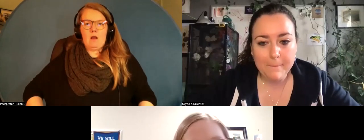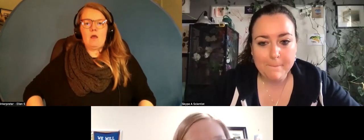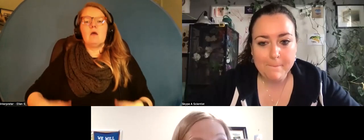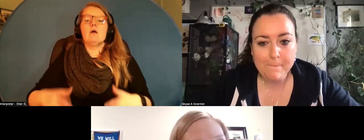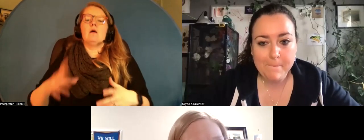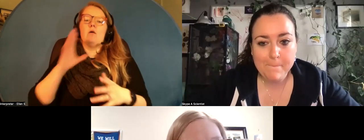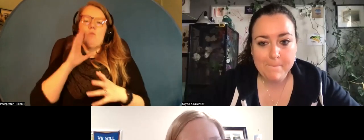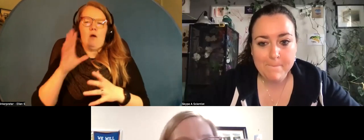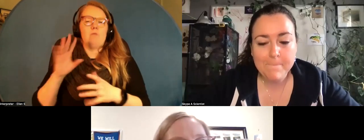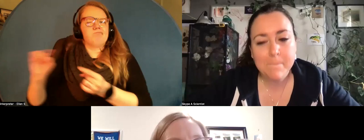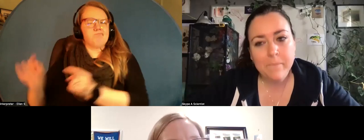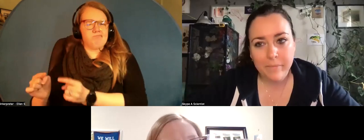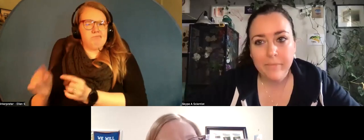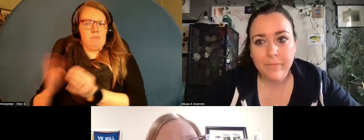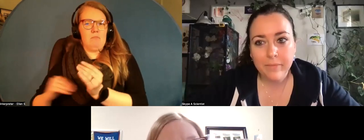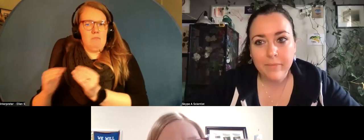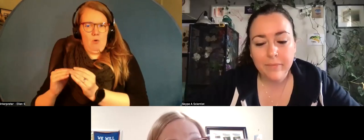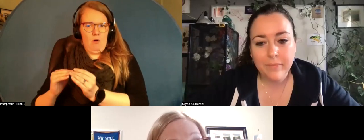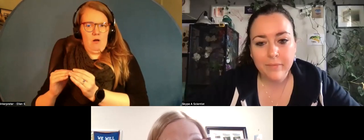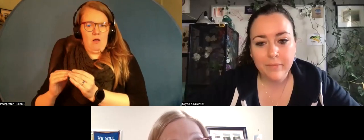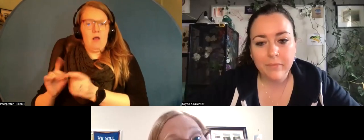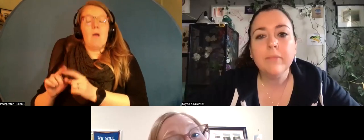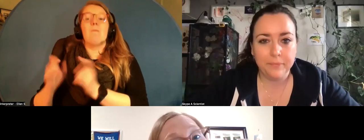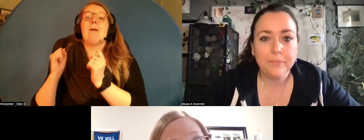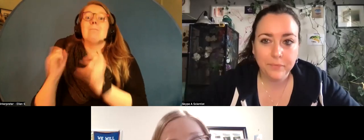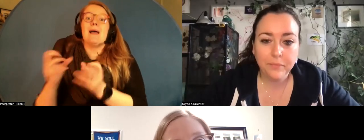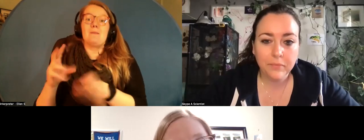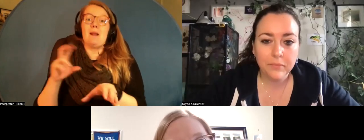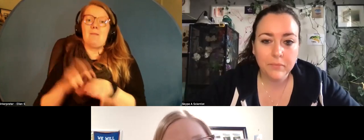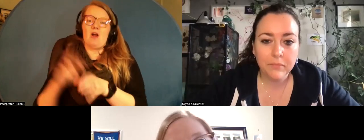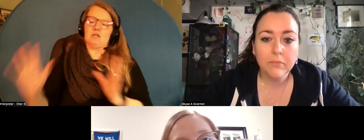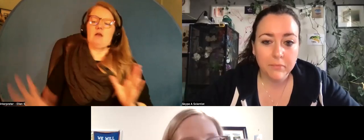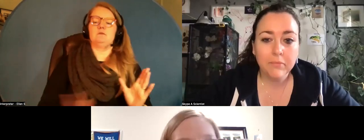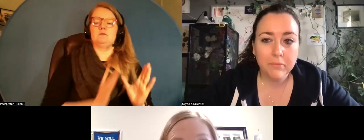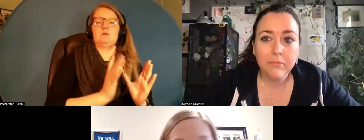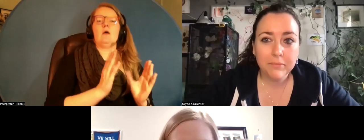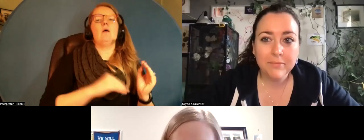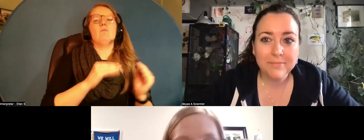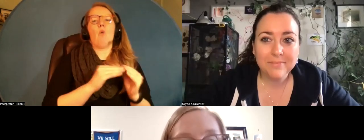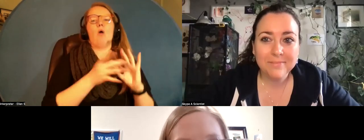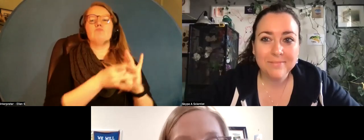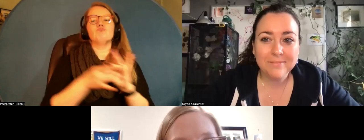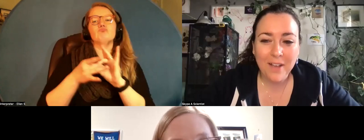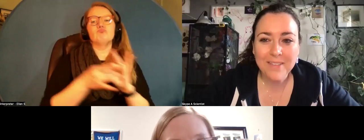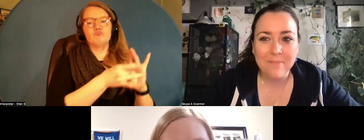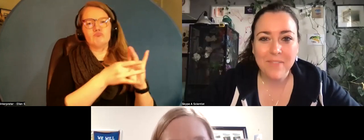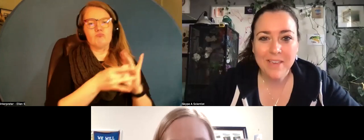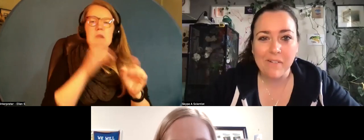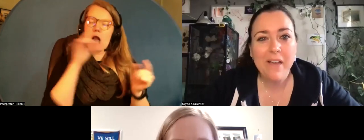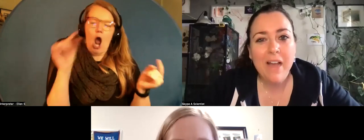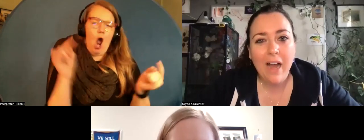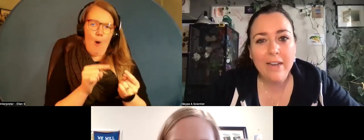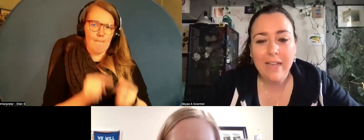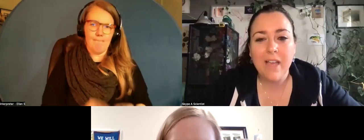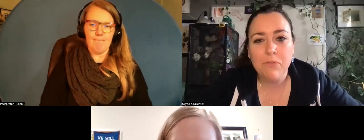more into the more harmful, and there's lots that fall into less harmful, more mutualistic relationship. But I love that question. Awesome. Thank